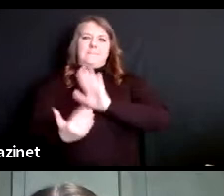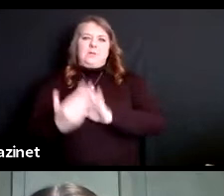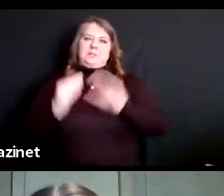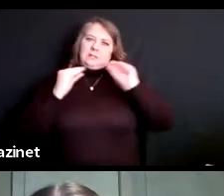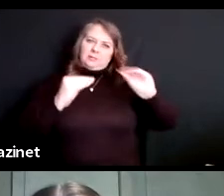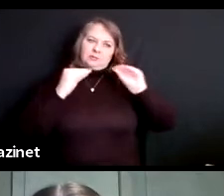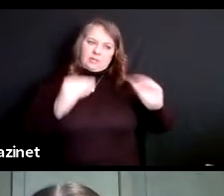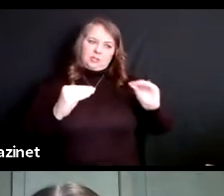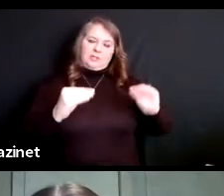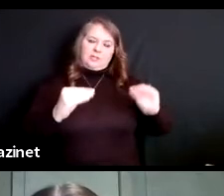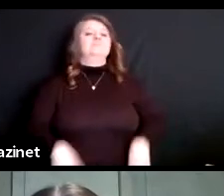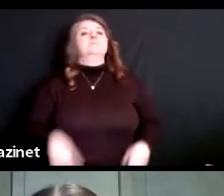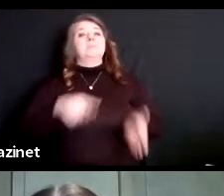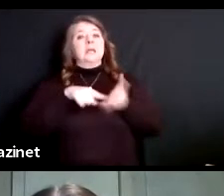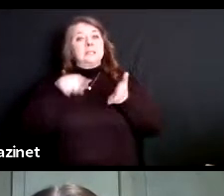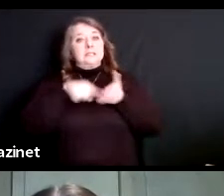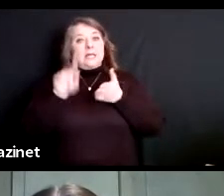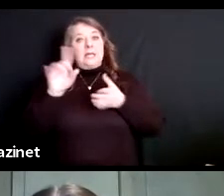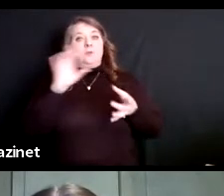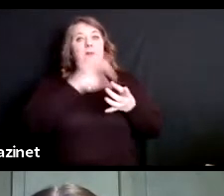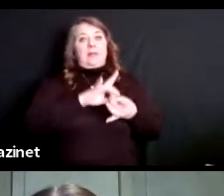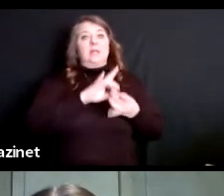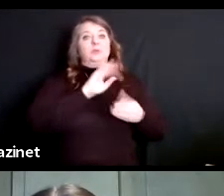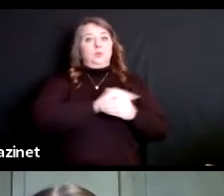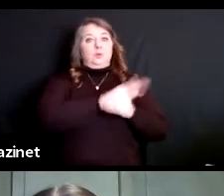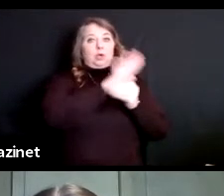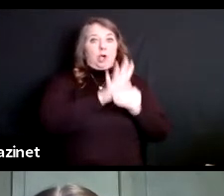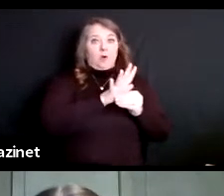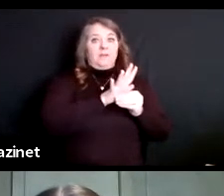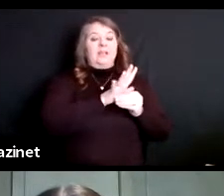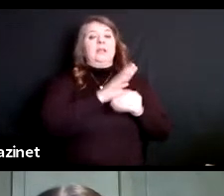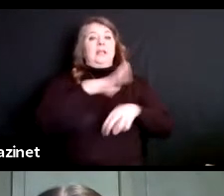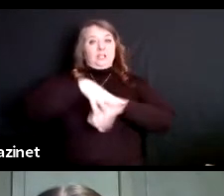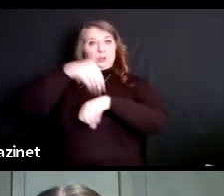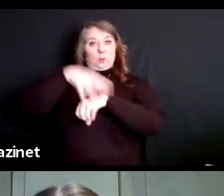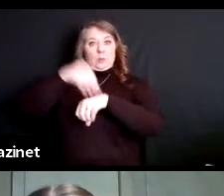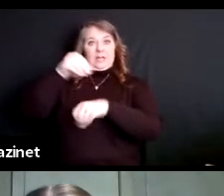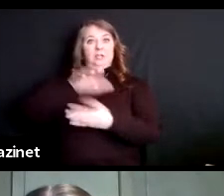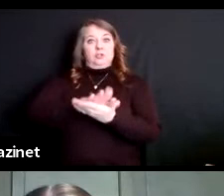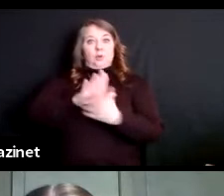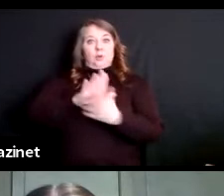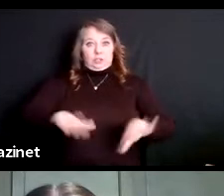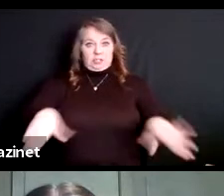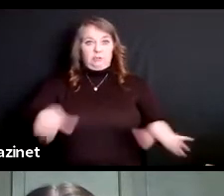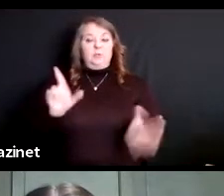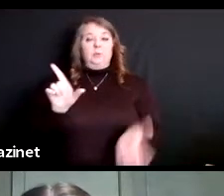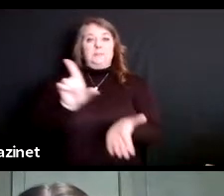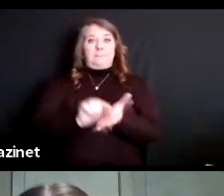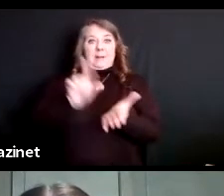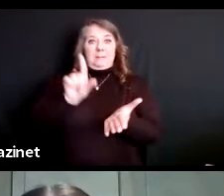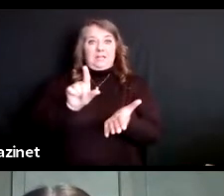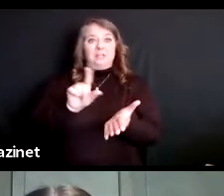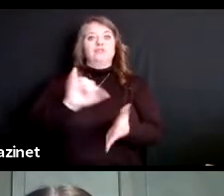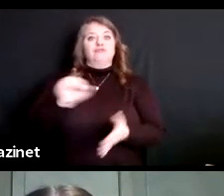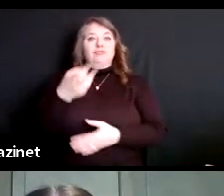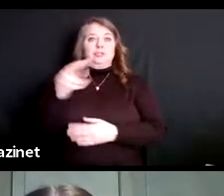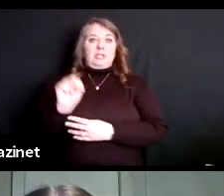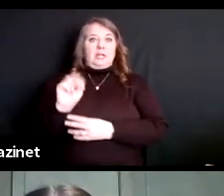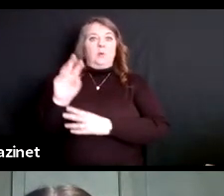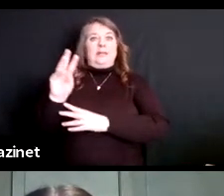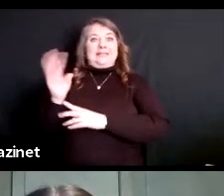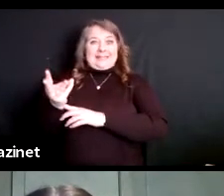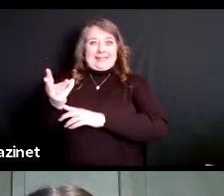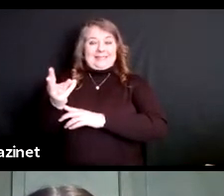study regarding COVID-19 in Swedish school children was published in January on January